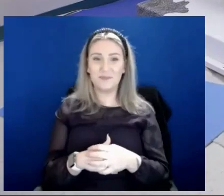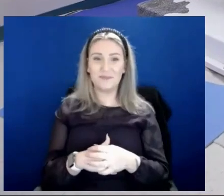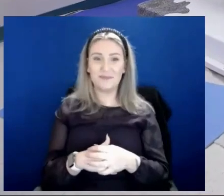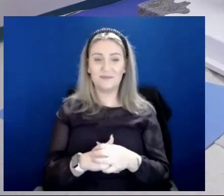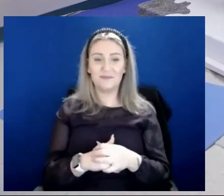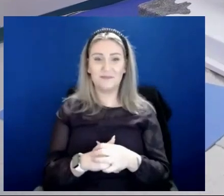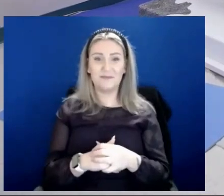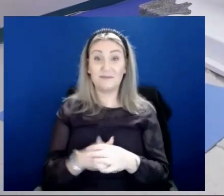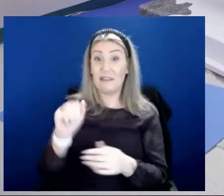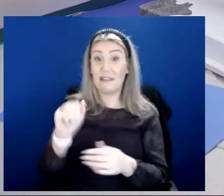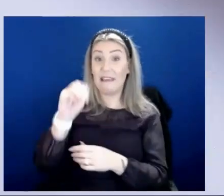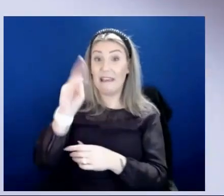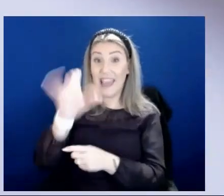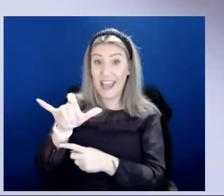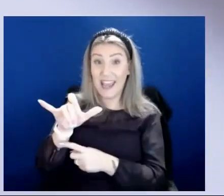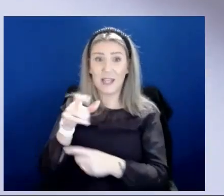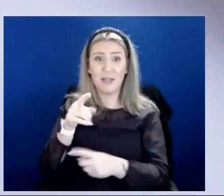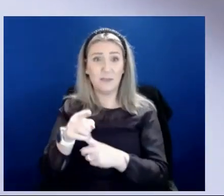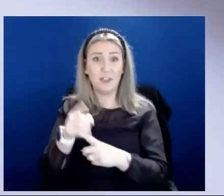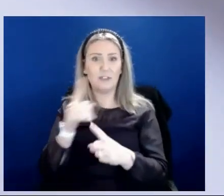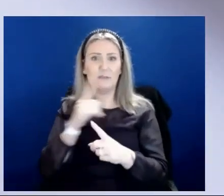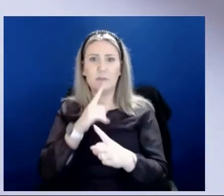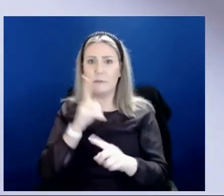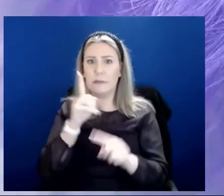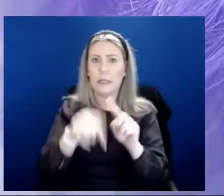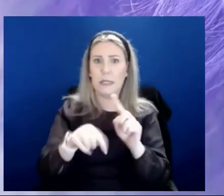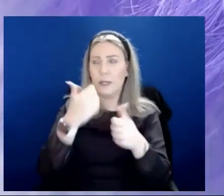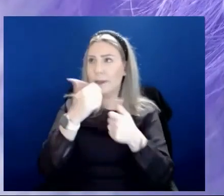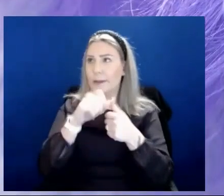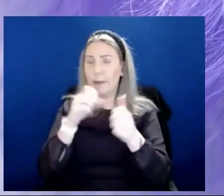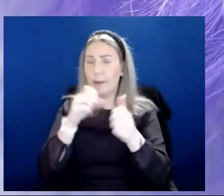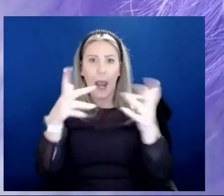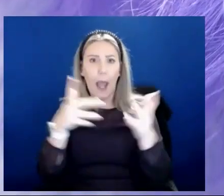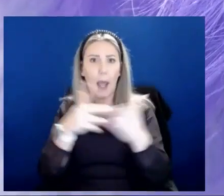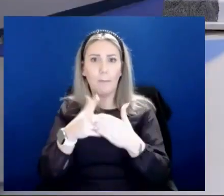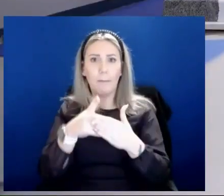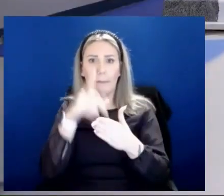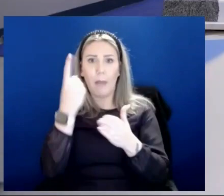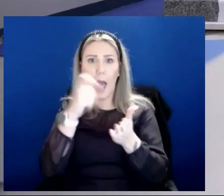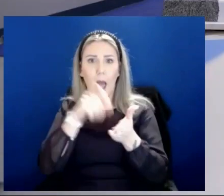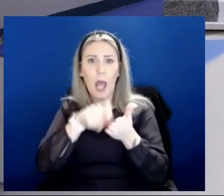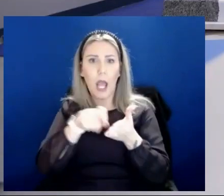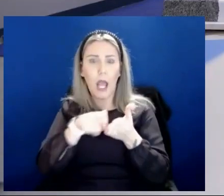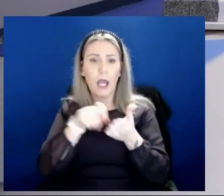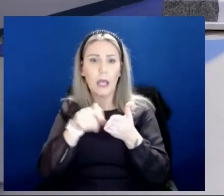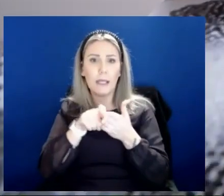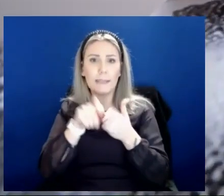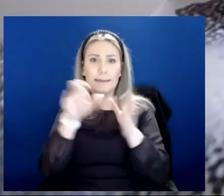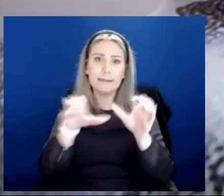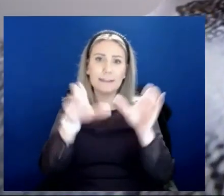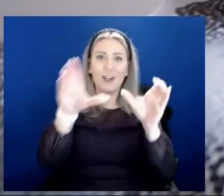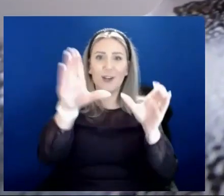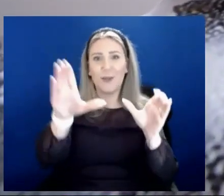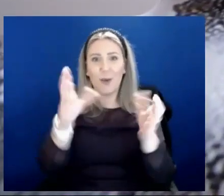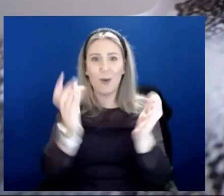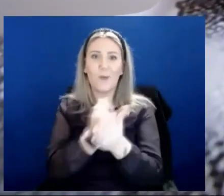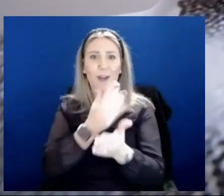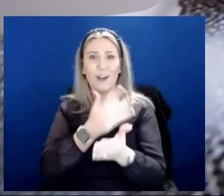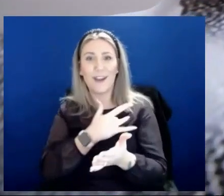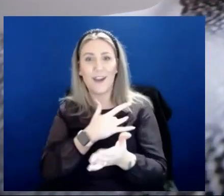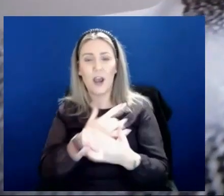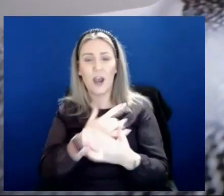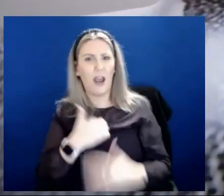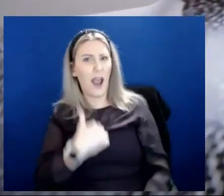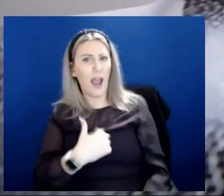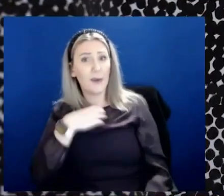Amy Eli Huxtable has lost track of how many Sharpies they've gone through while decorating their Parade of Hearts winning heart. You know, I wish I had